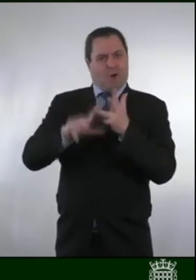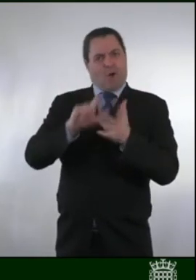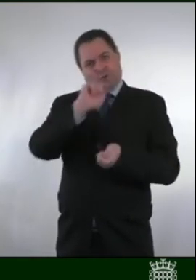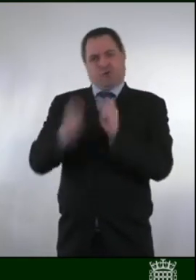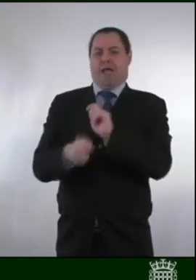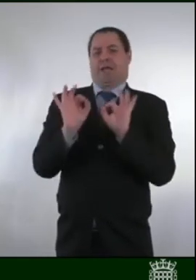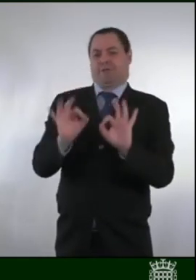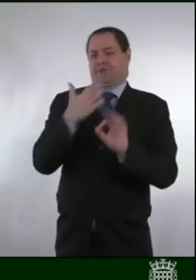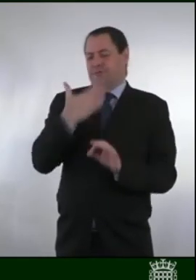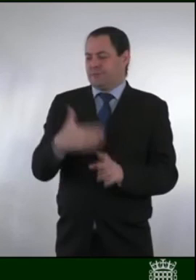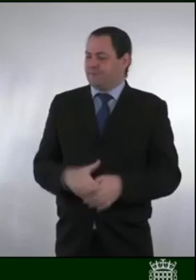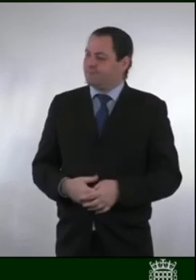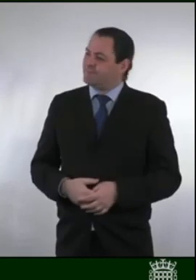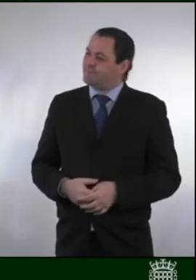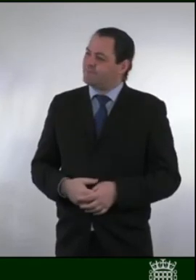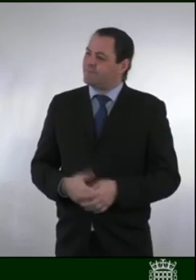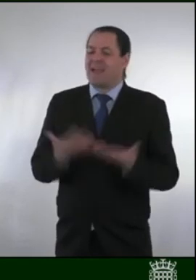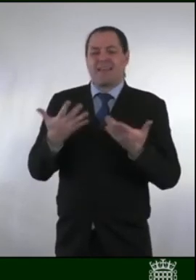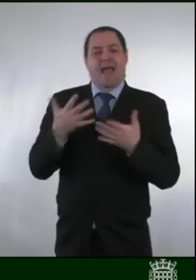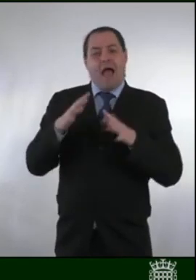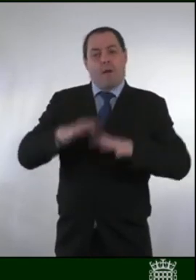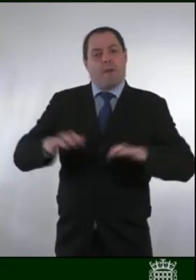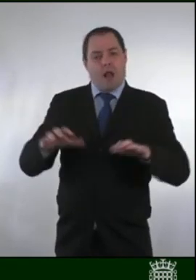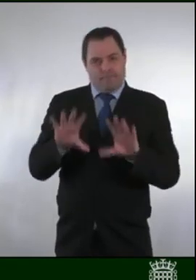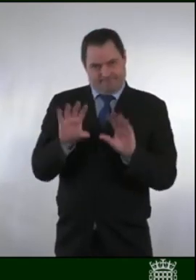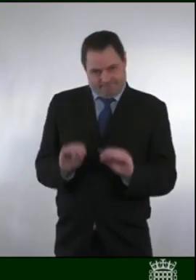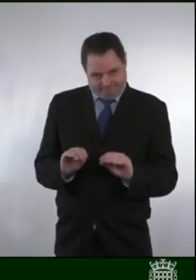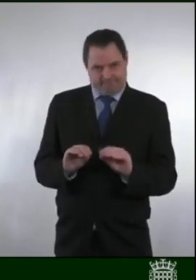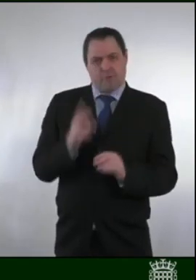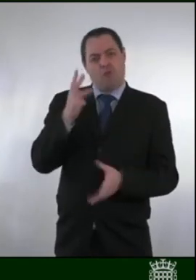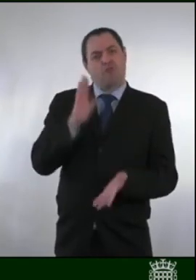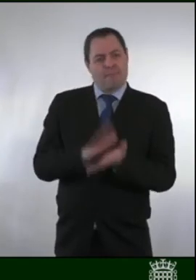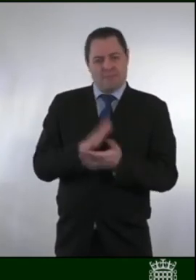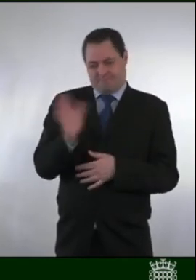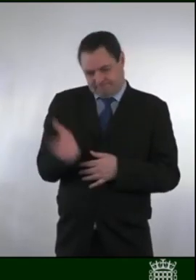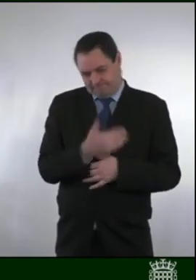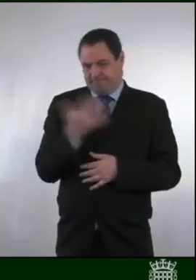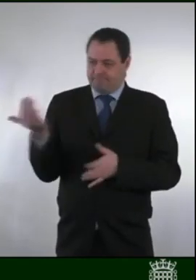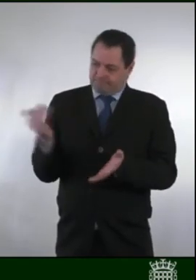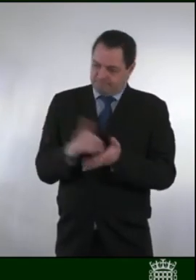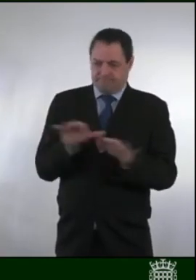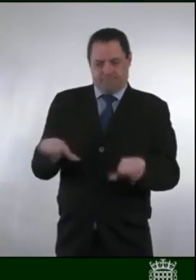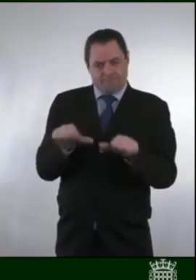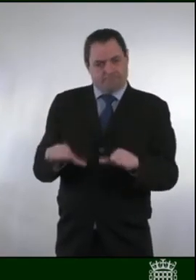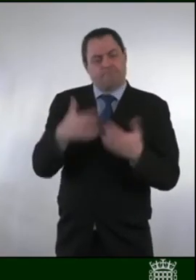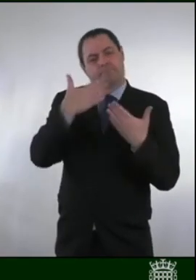revolution. I'm suspending the House for 3 minutes to enable the necessary arrangements for the next business to be made. Order.